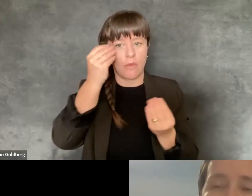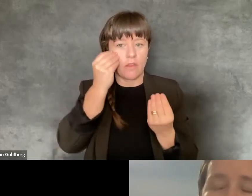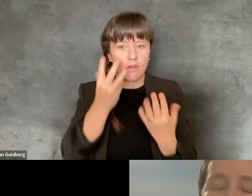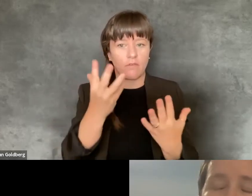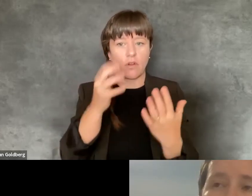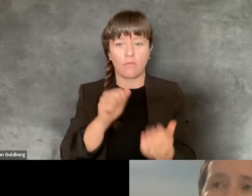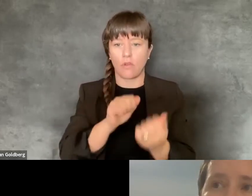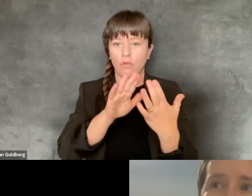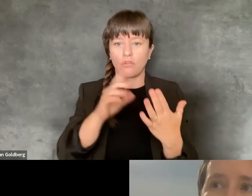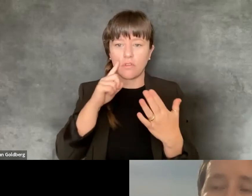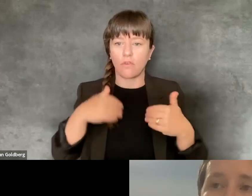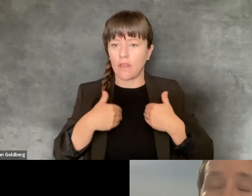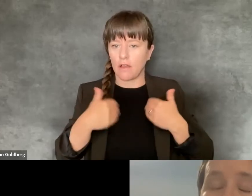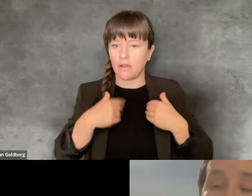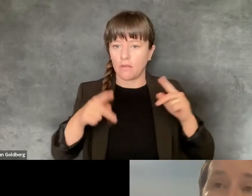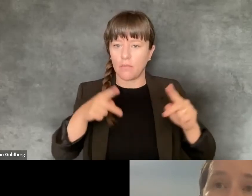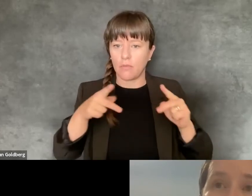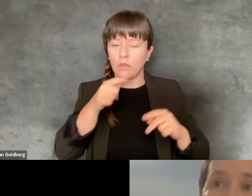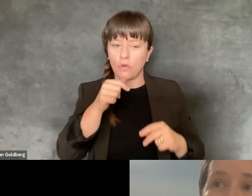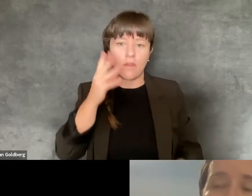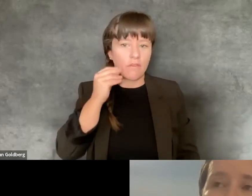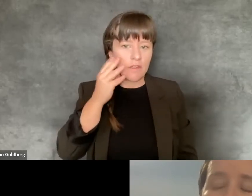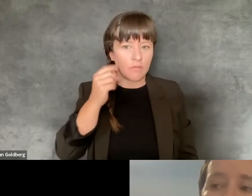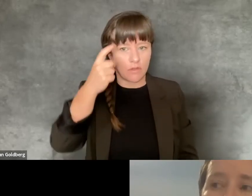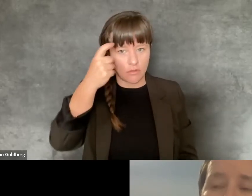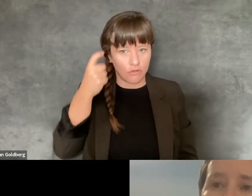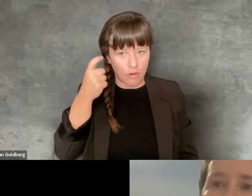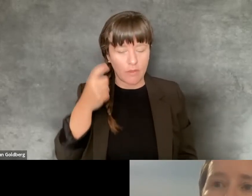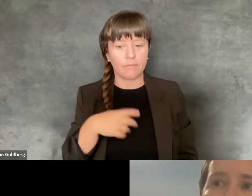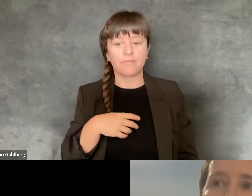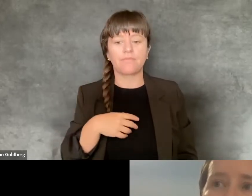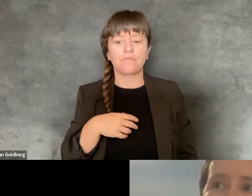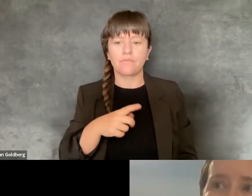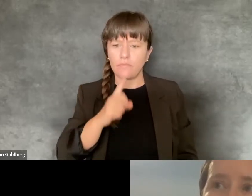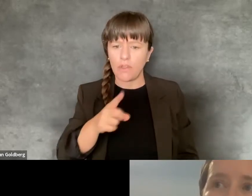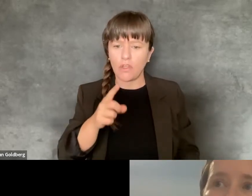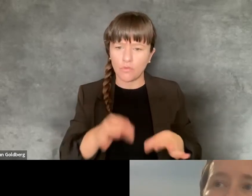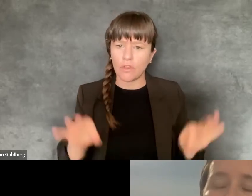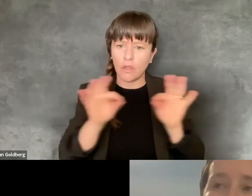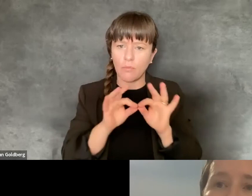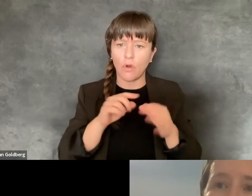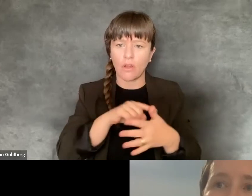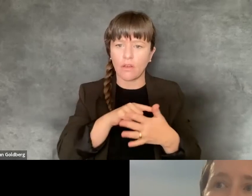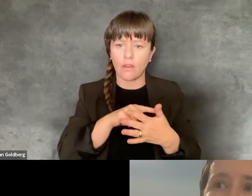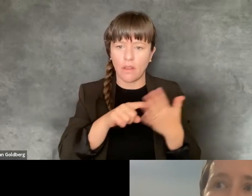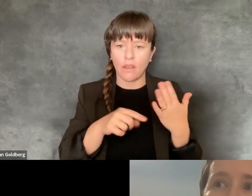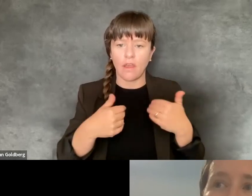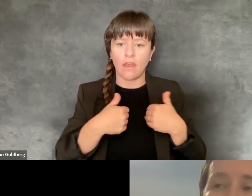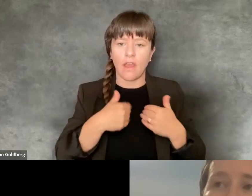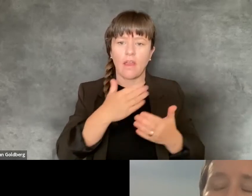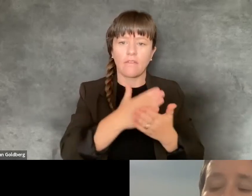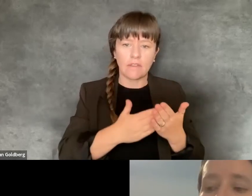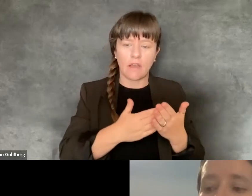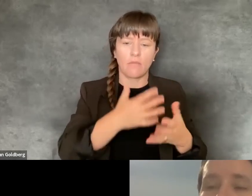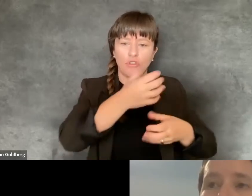young people who have undergone traumatic events. It's key that they have some trusted adult to